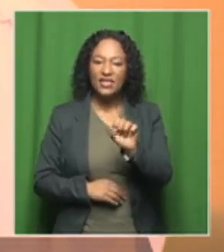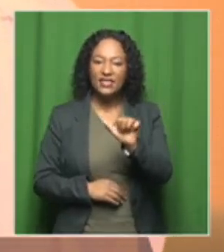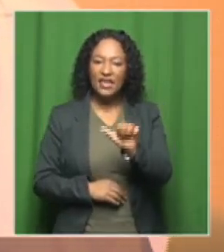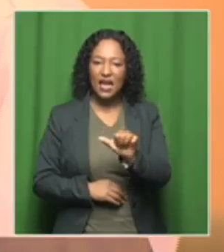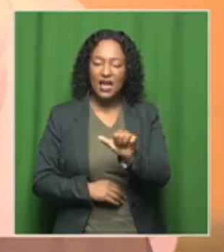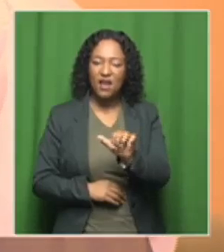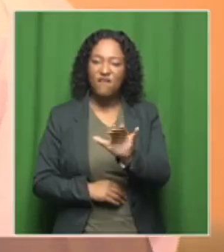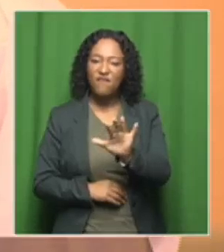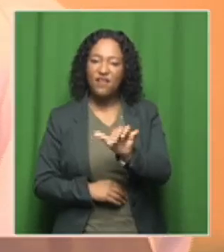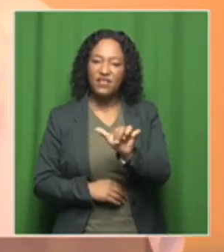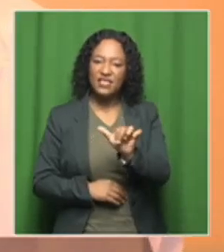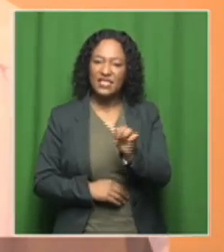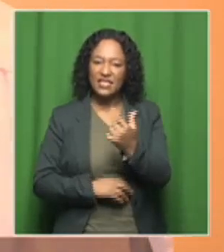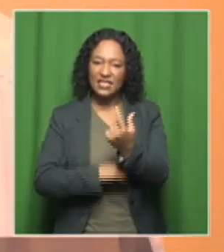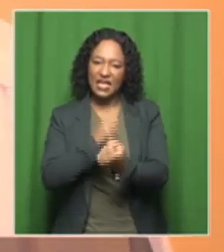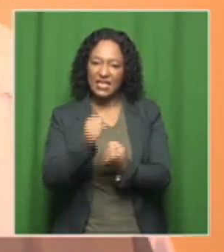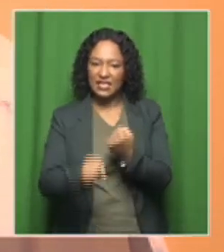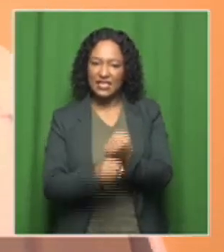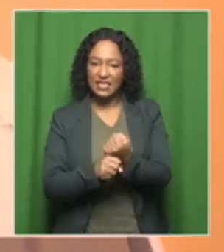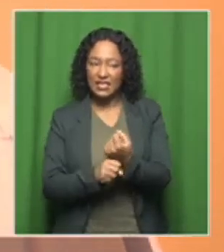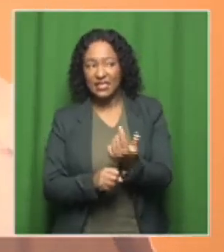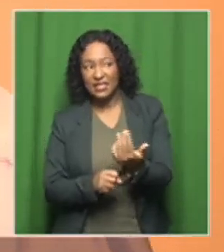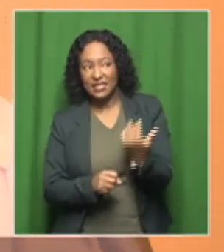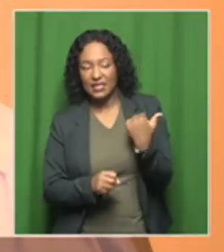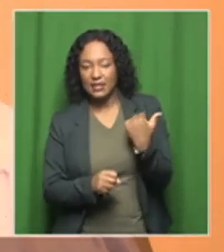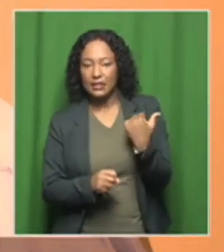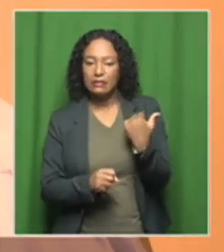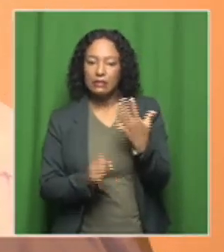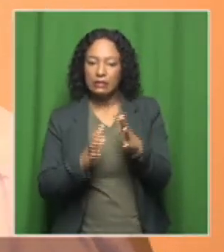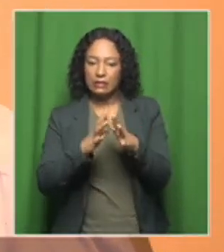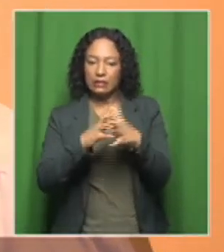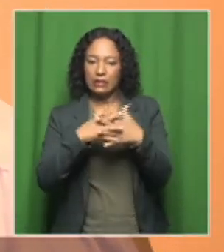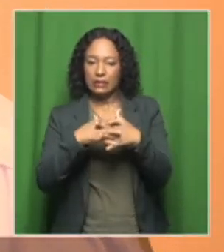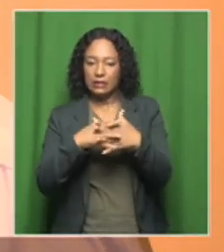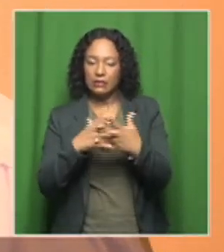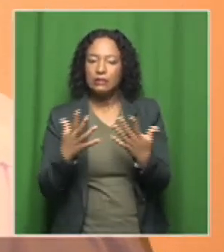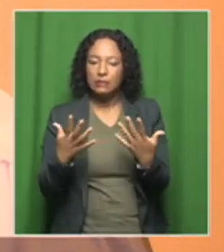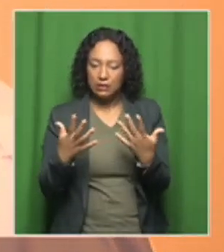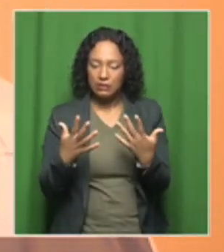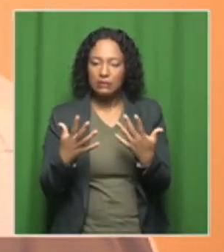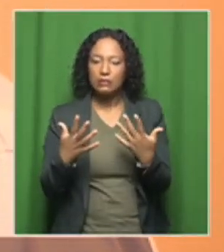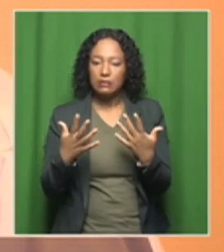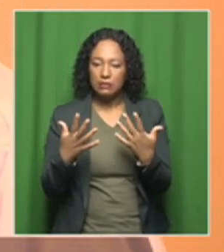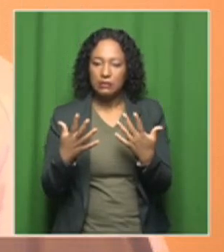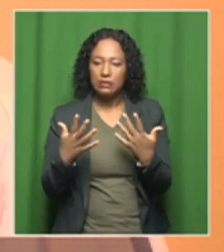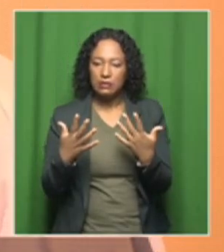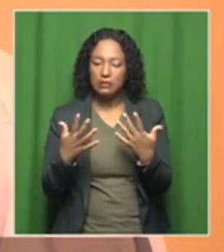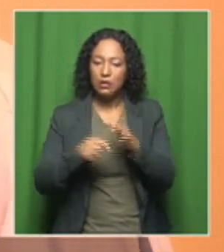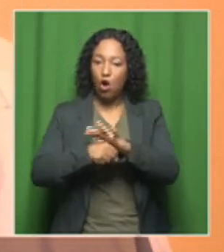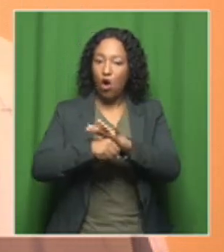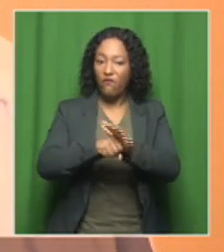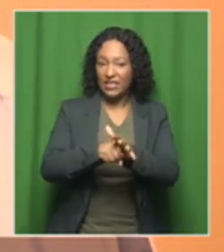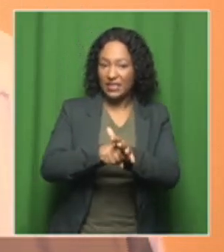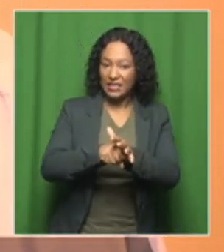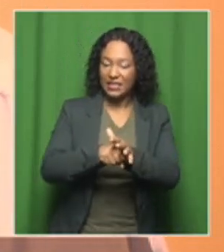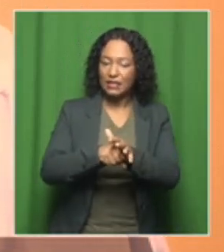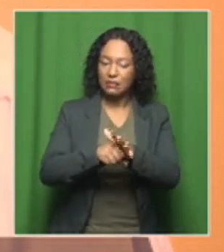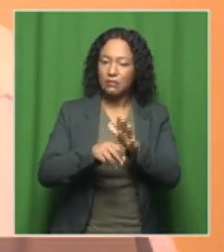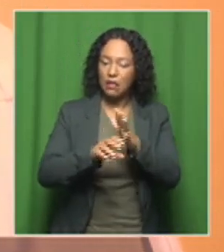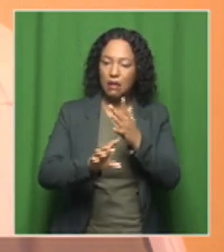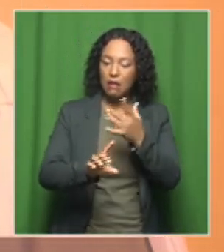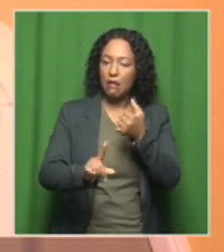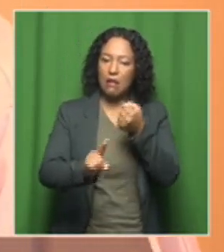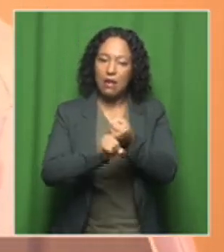bit of a mess, and it wasn't helped by COVID-19, because of interest, COVID-19